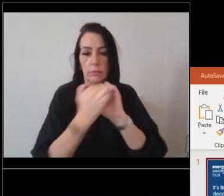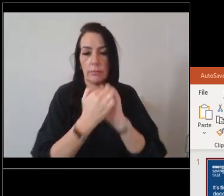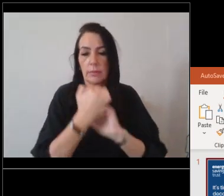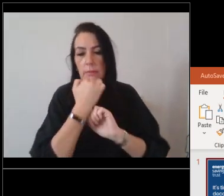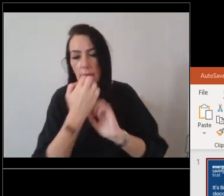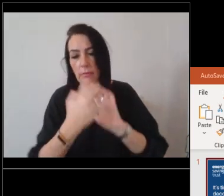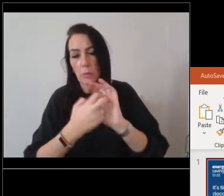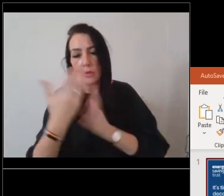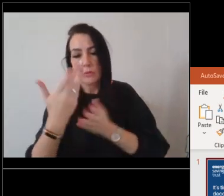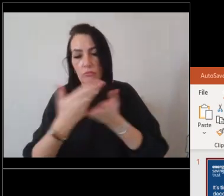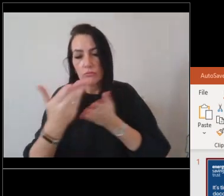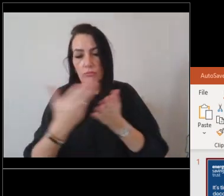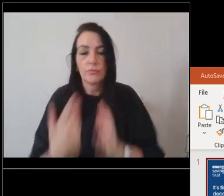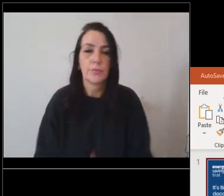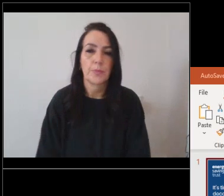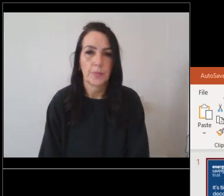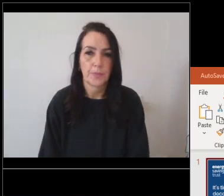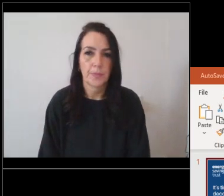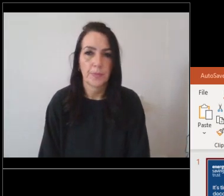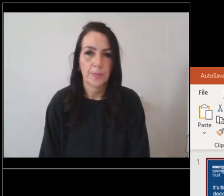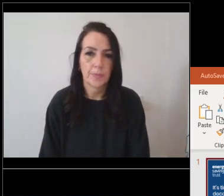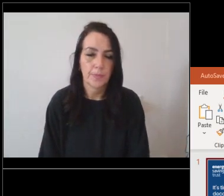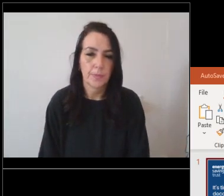I will stop sharing now.